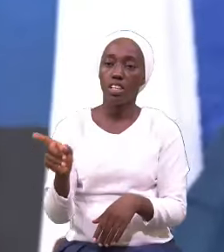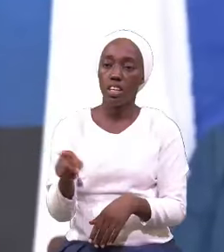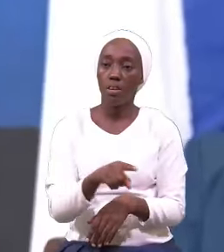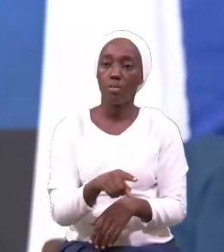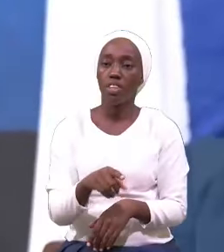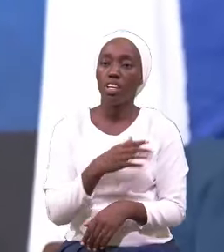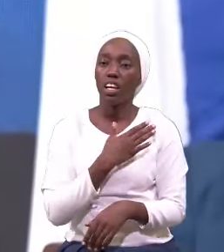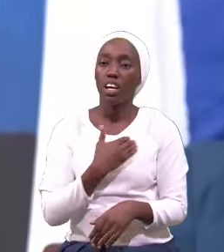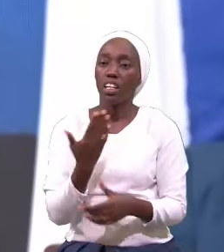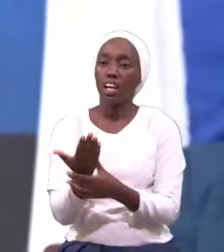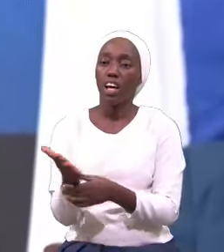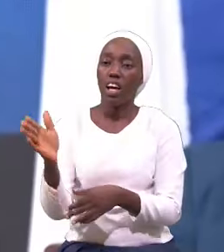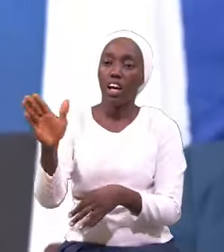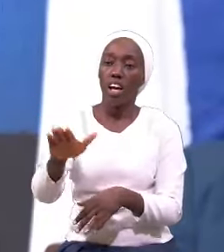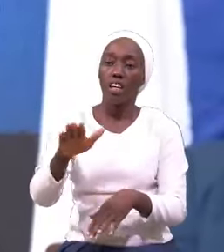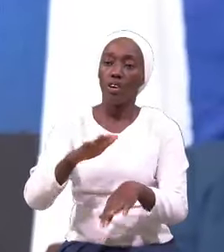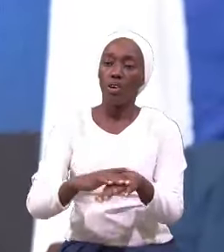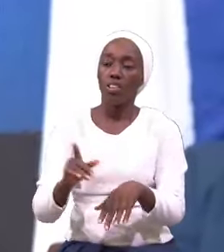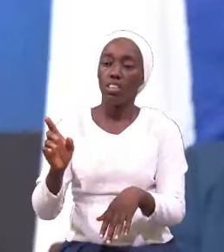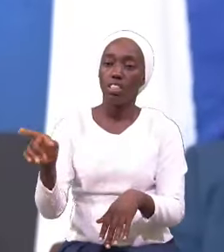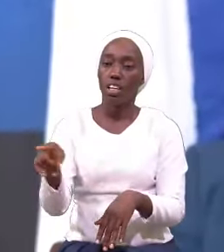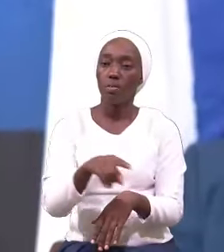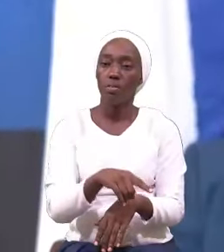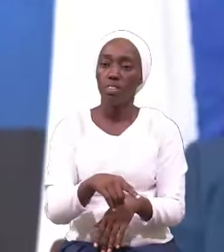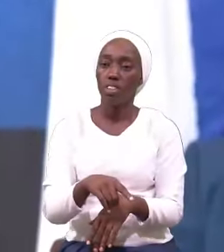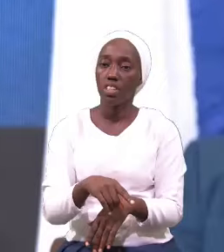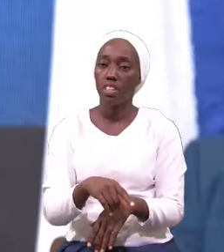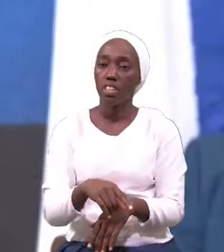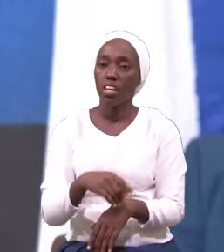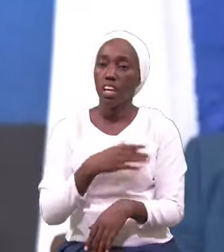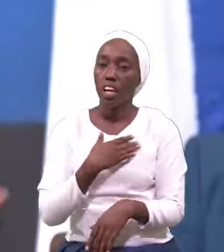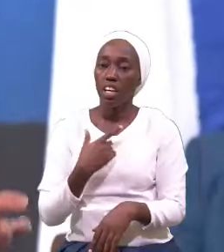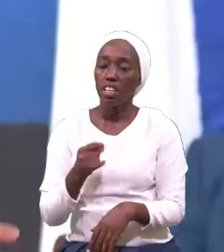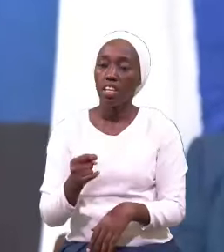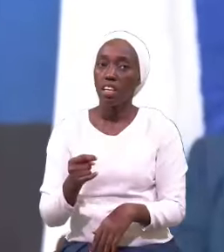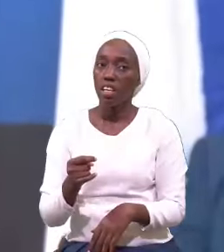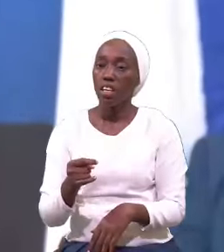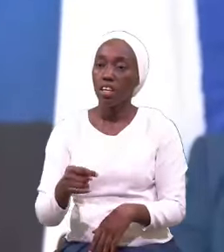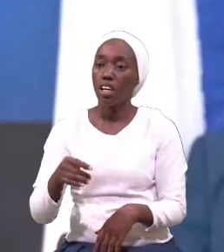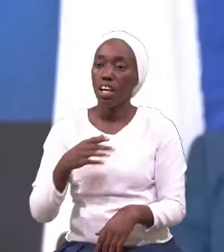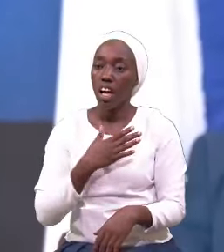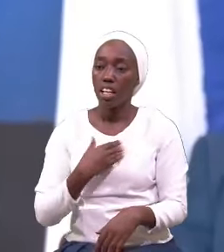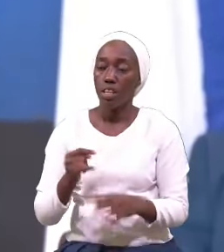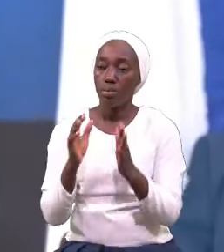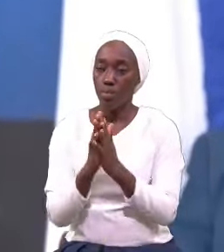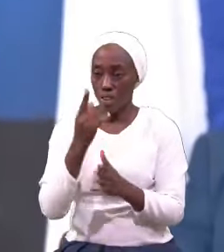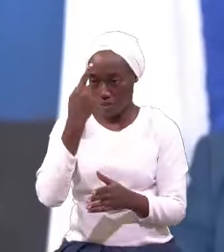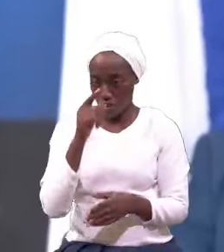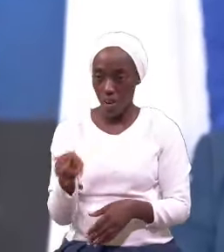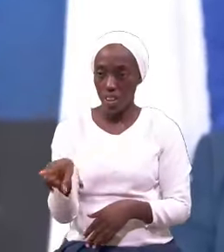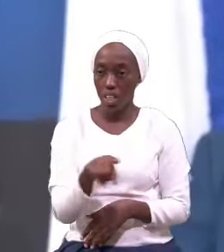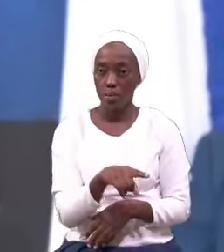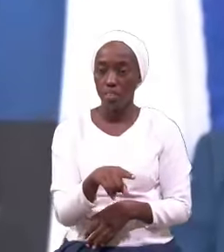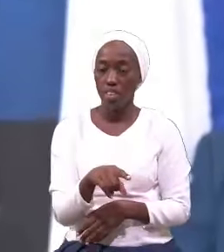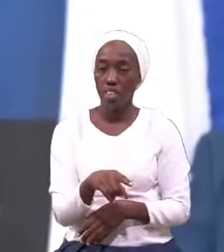And they laid hands on them. I said, pray for them. And they prayed for them. I